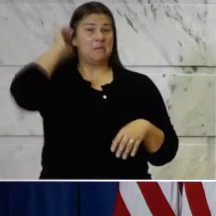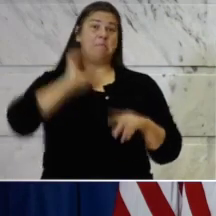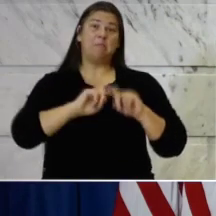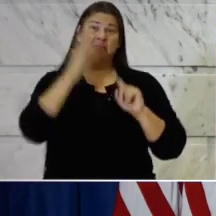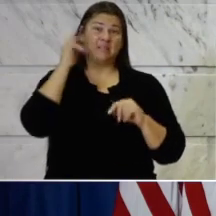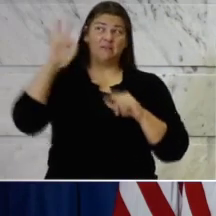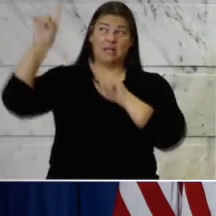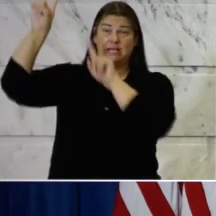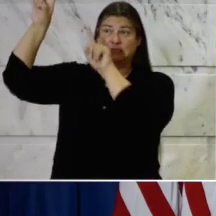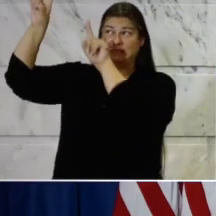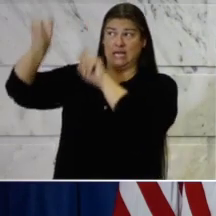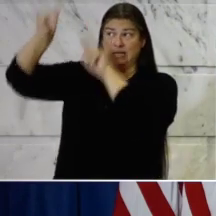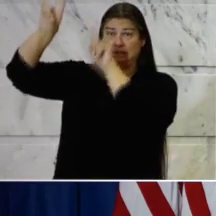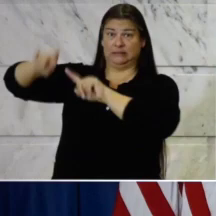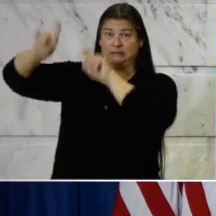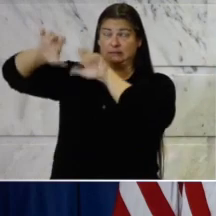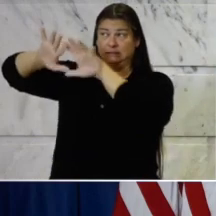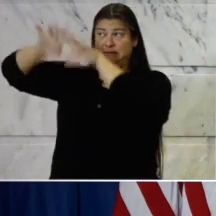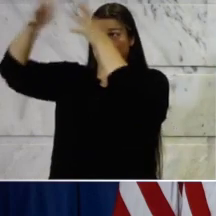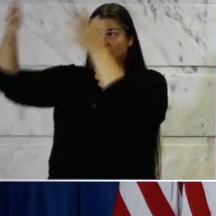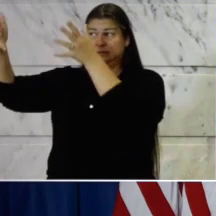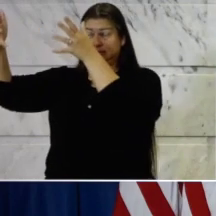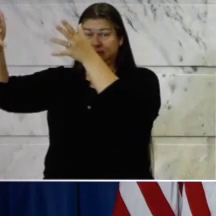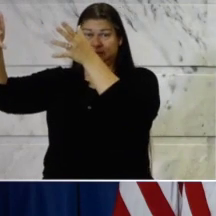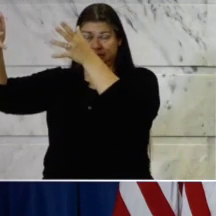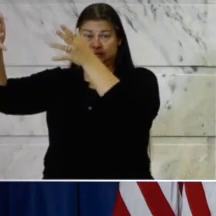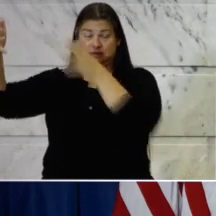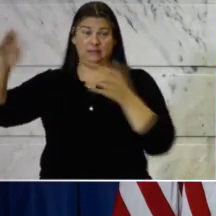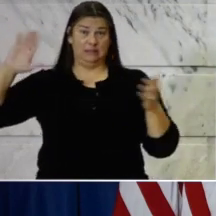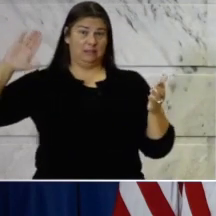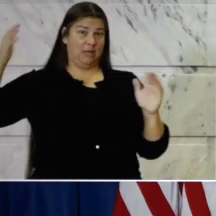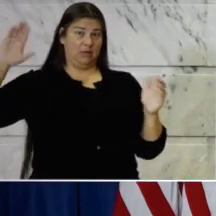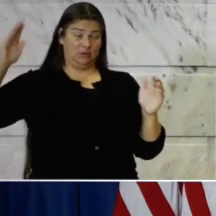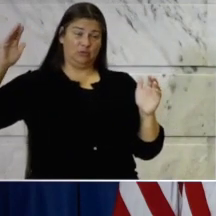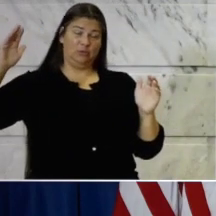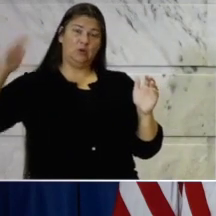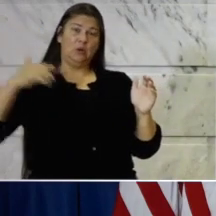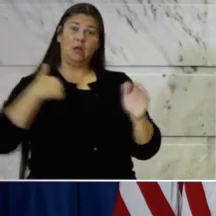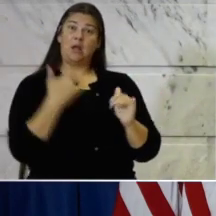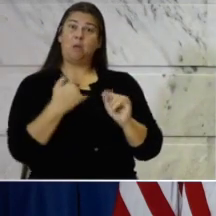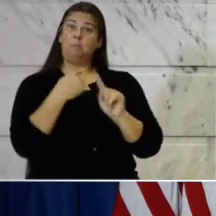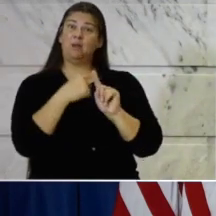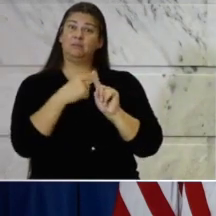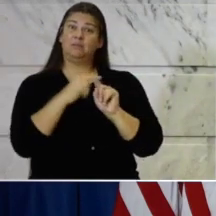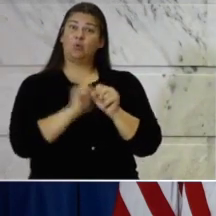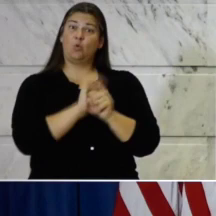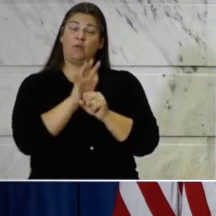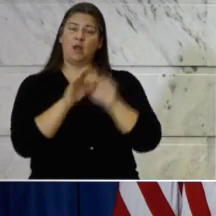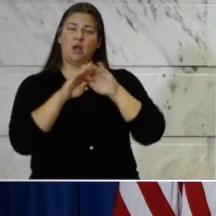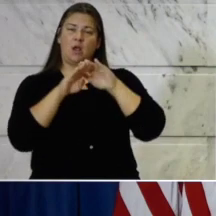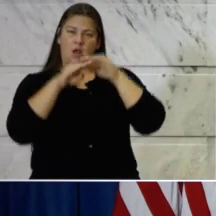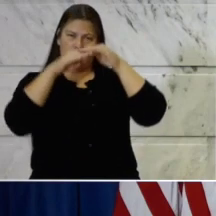tests and testing that we are continuing on a day-to-day basis, our positivity rate is now under 4% again, just